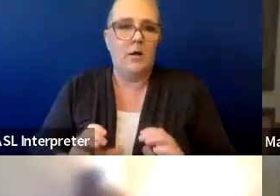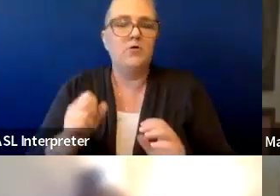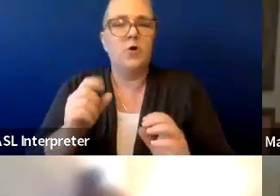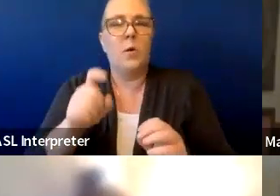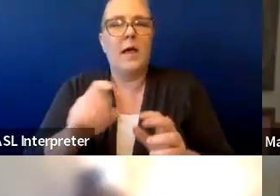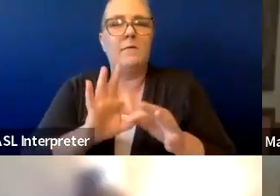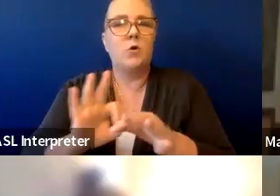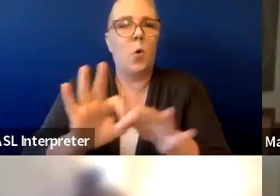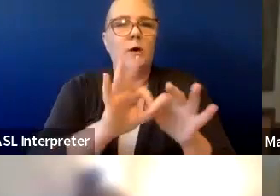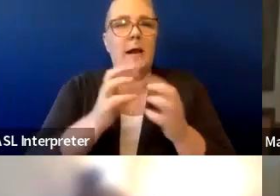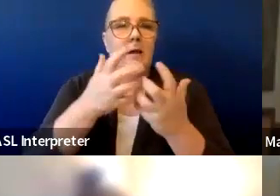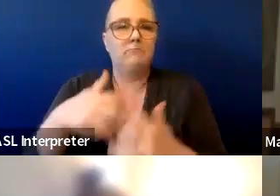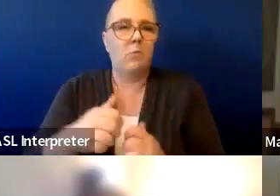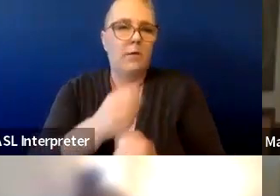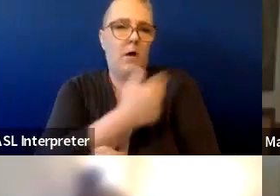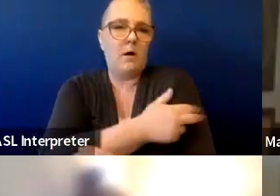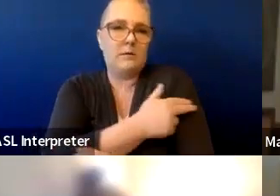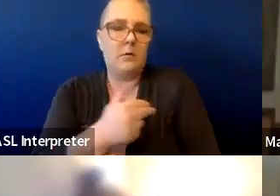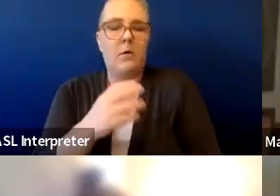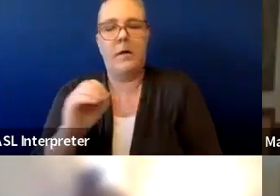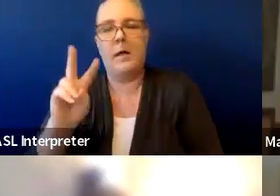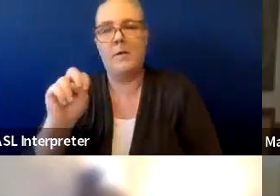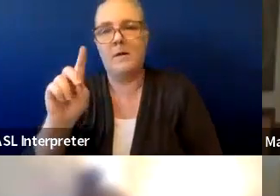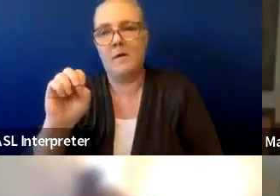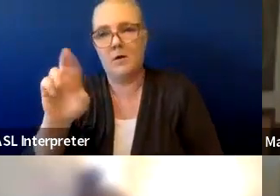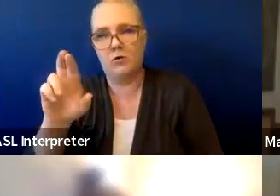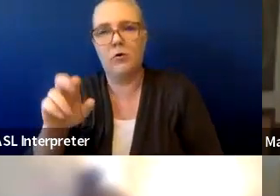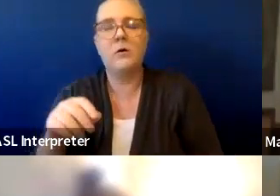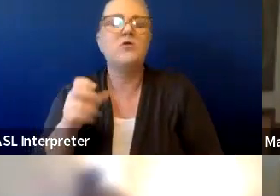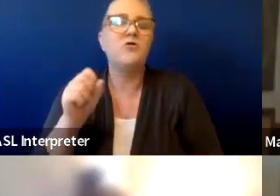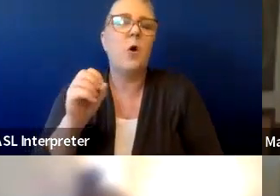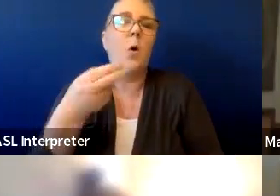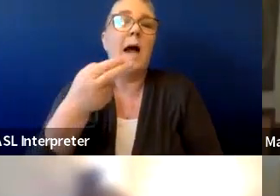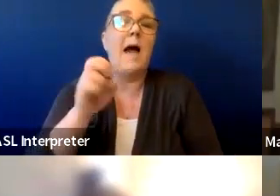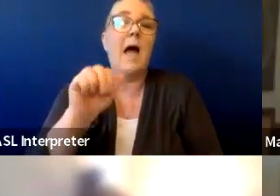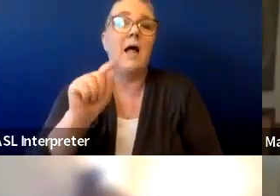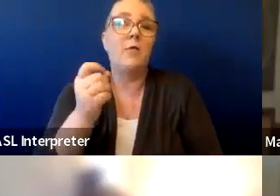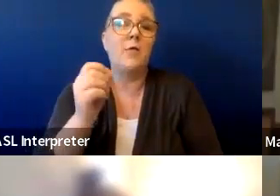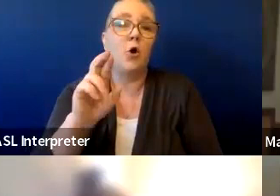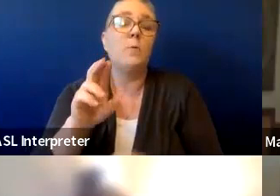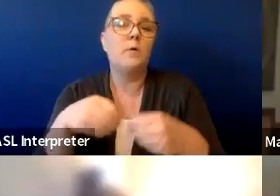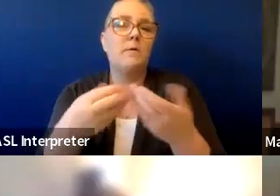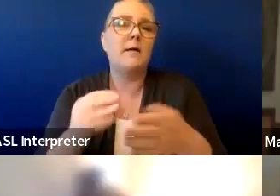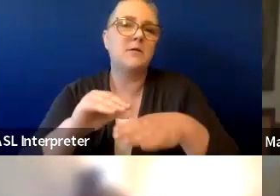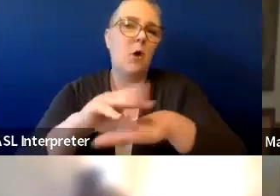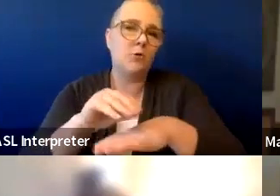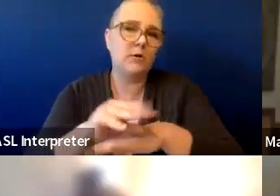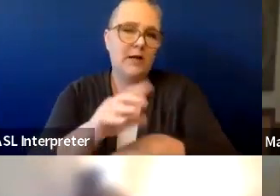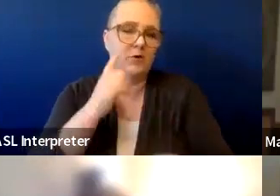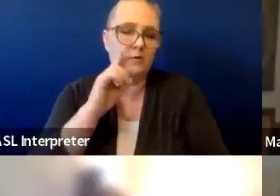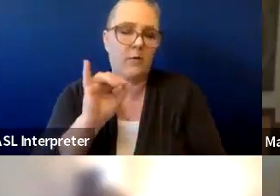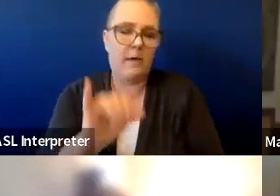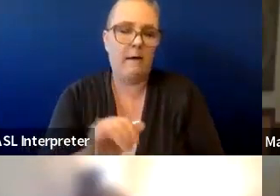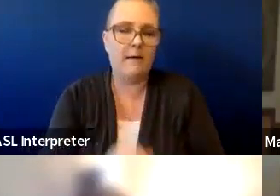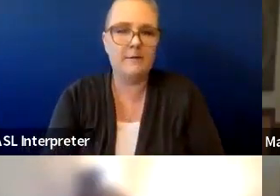all of our vendors to make sure that those are successful. So Heather helps provide consultation to our case management staff on that.